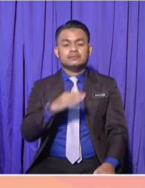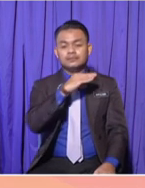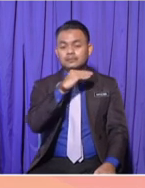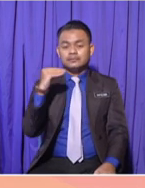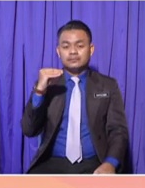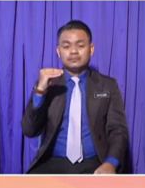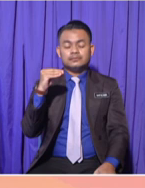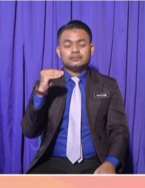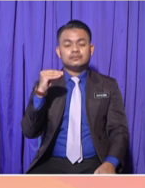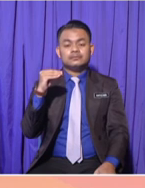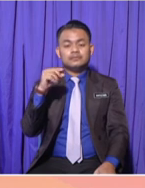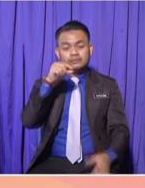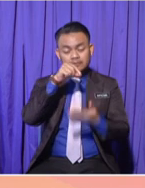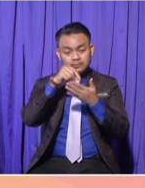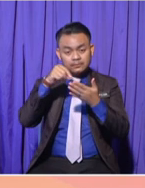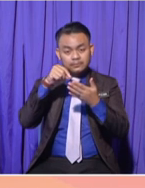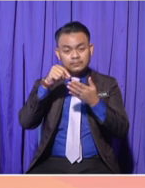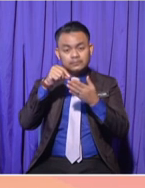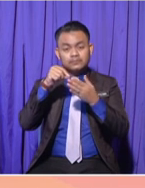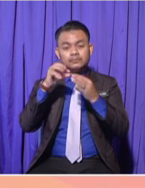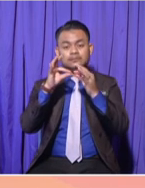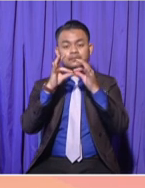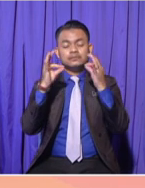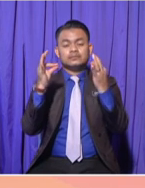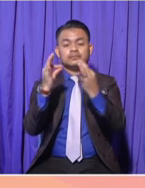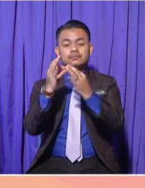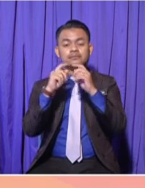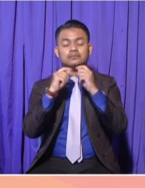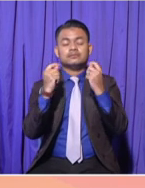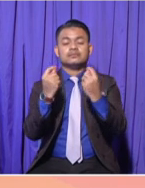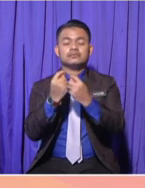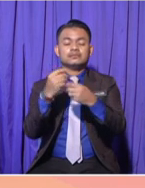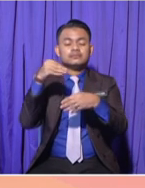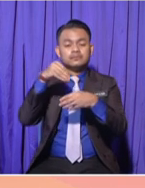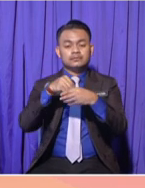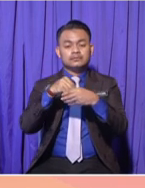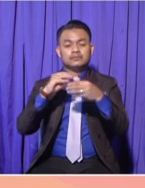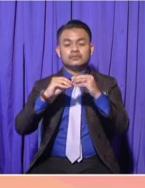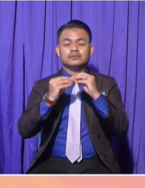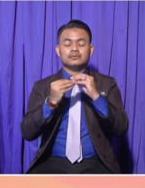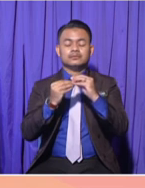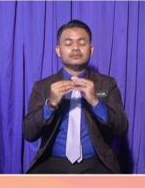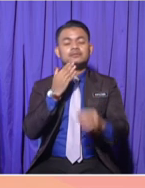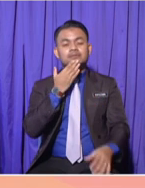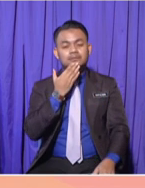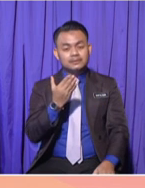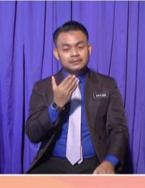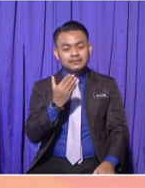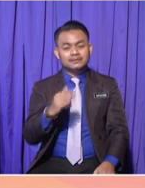place value of any number. Thank you for joining my class.